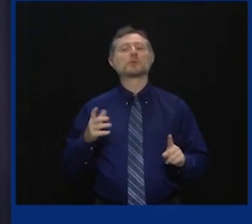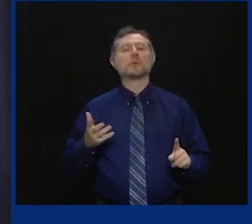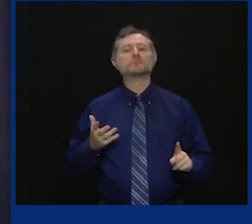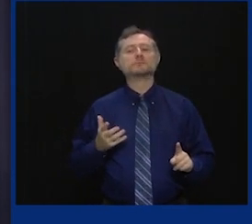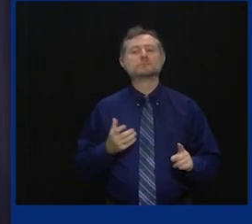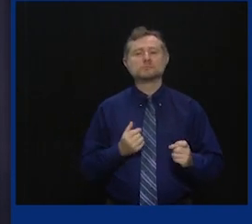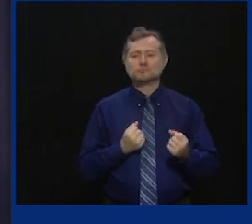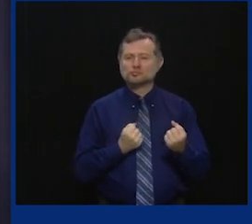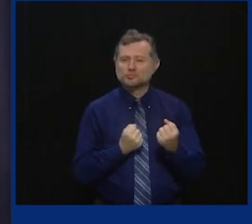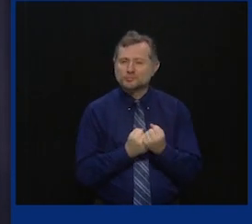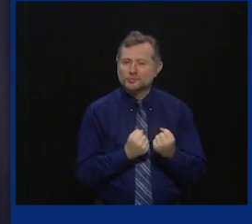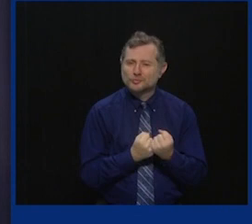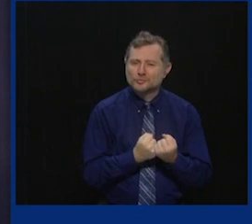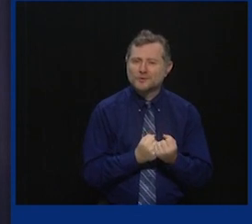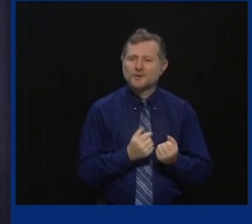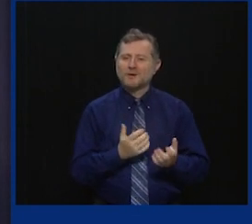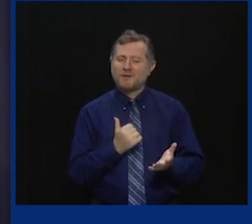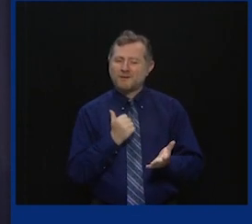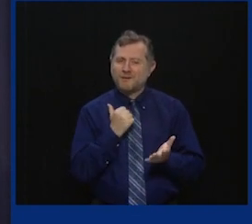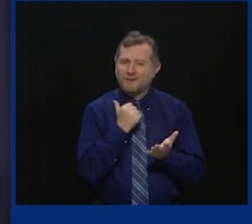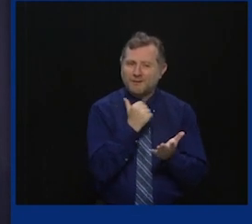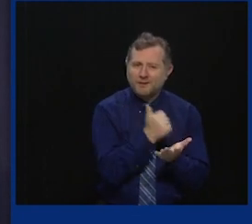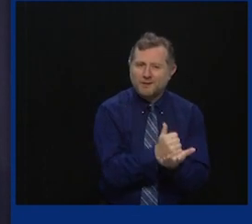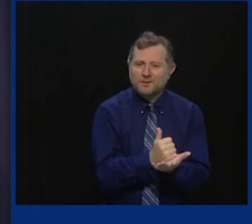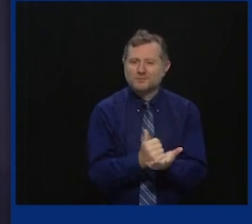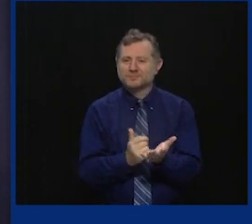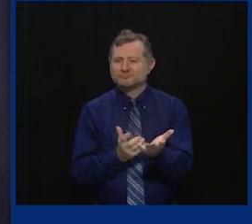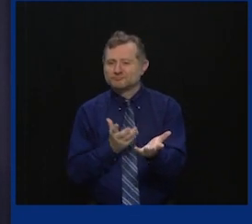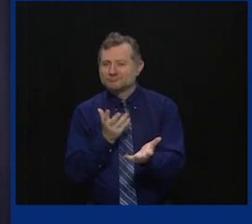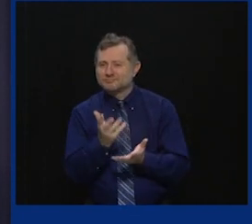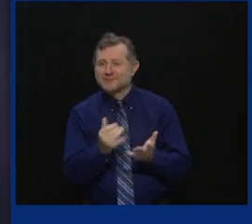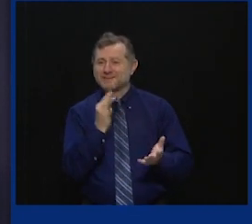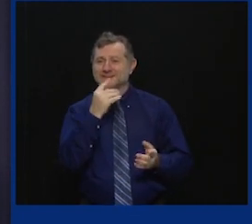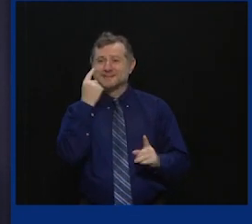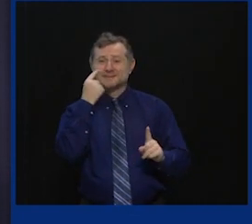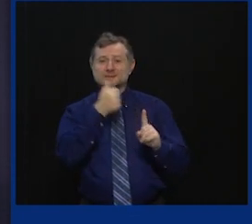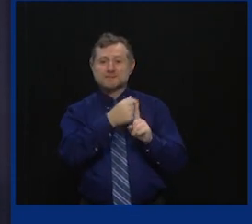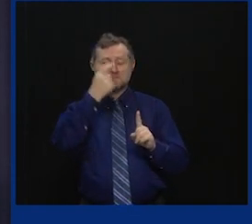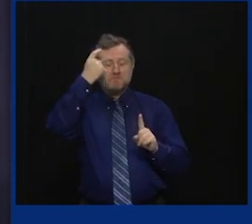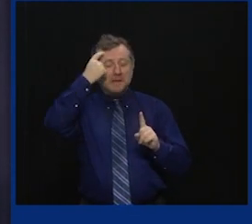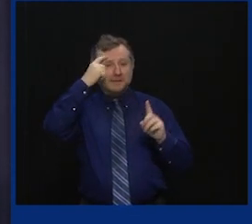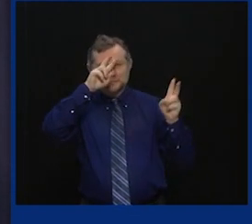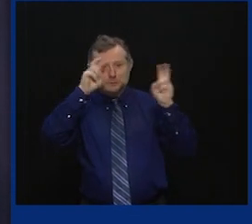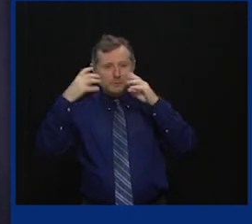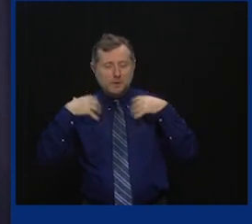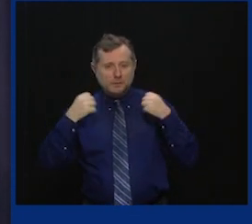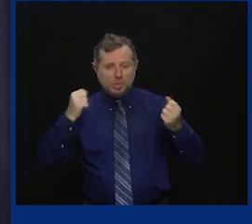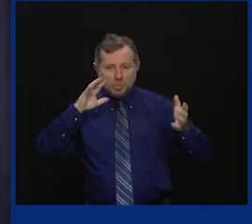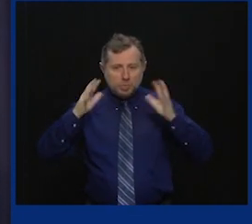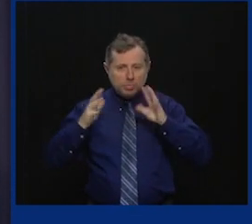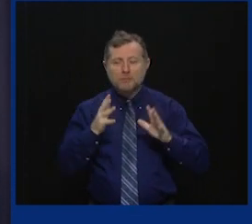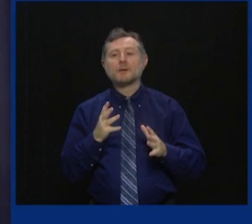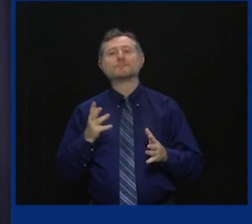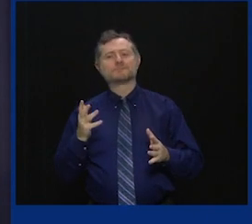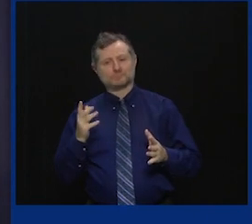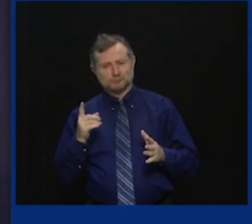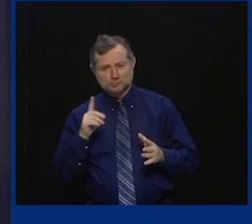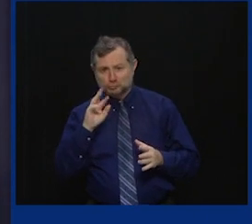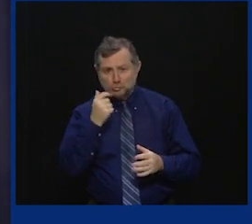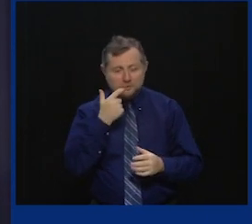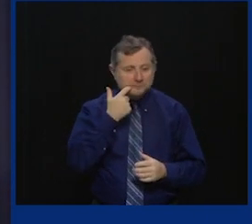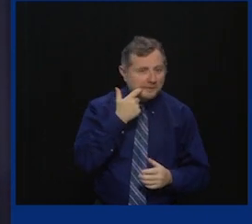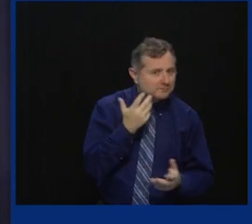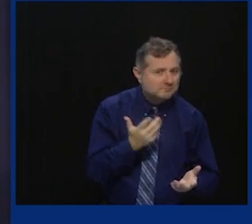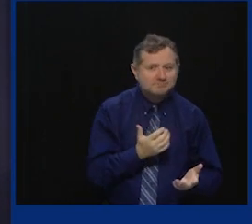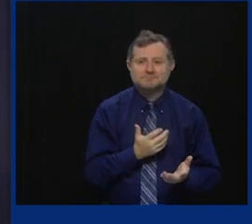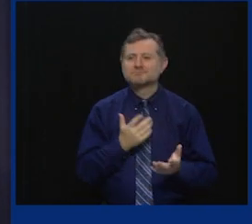services, right? If someone has a mental health issue, if someone has drug addiction, the answer should not